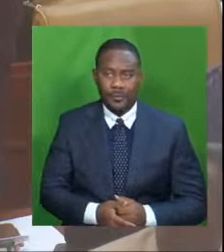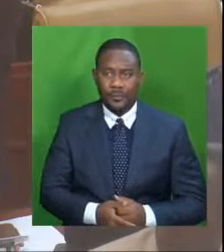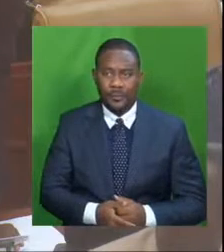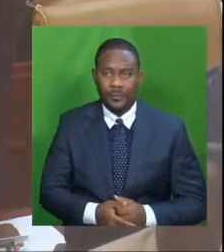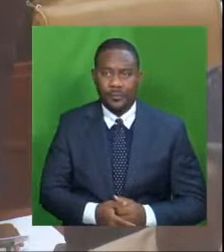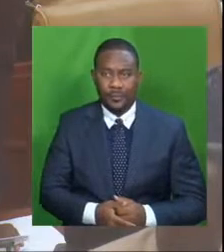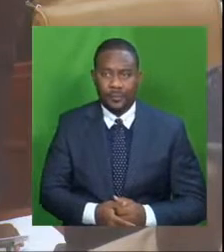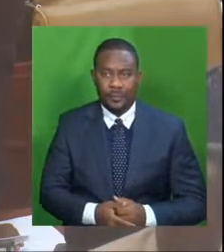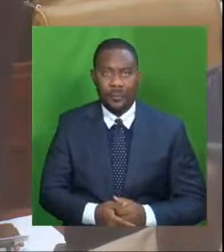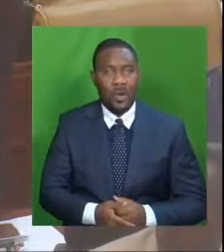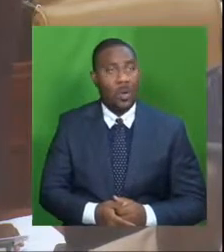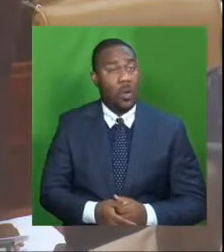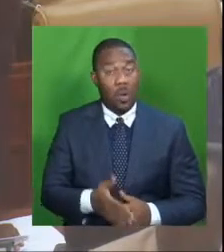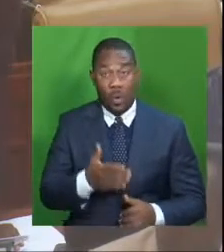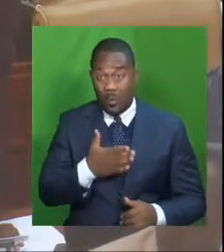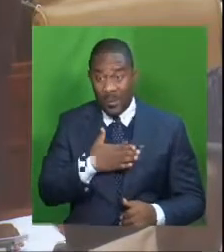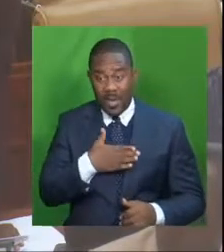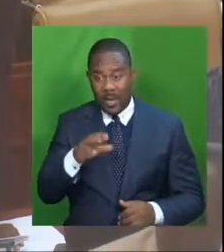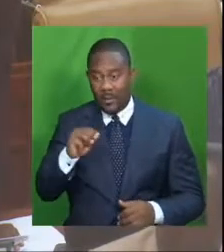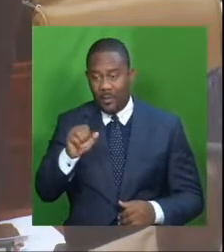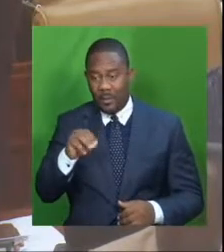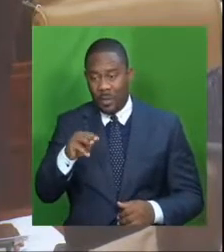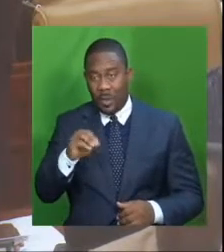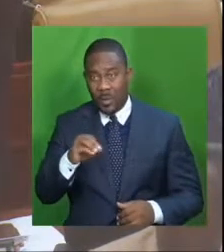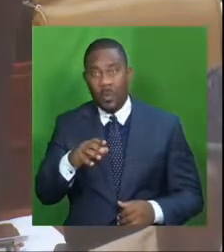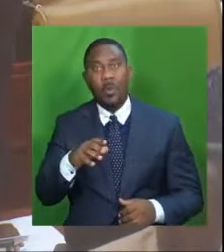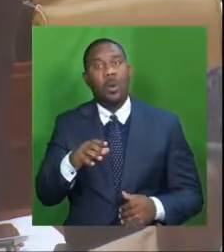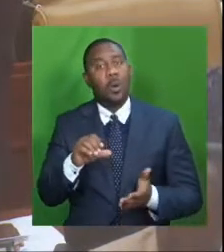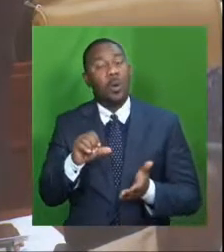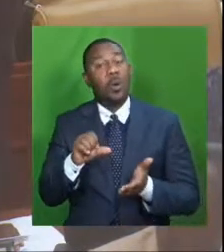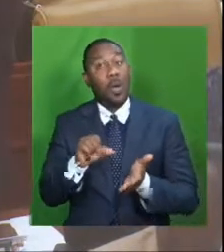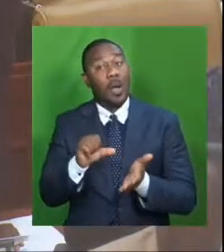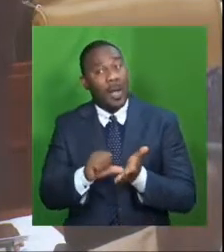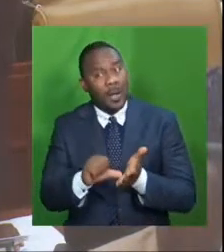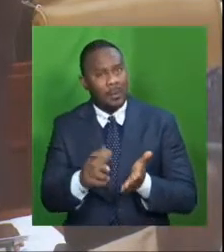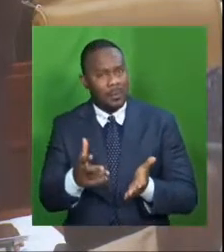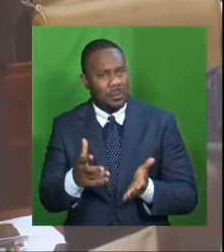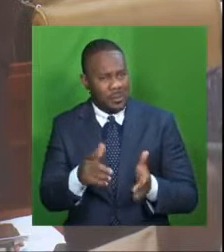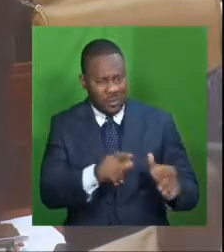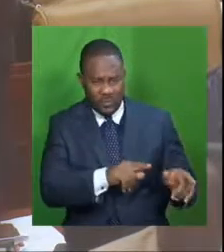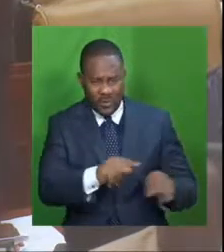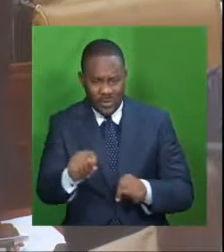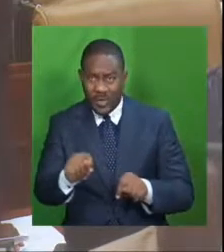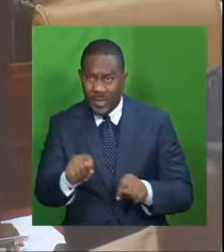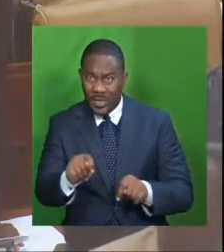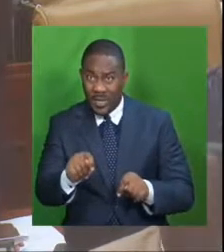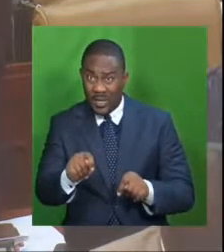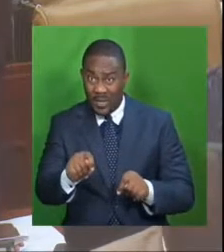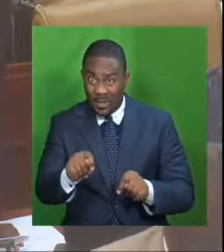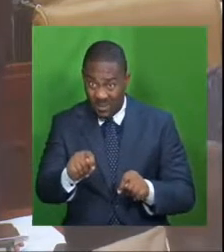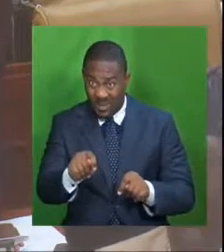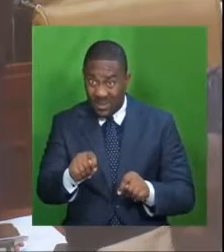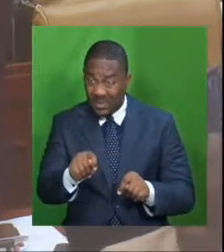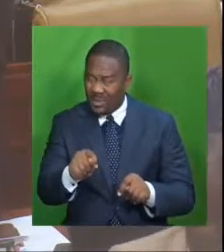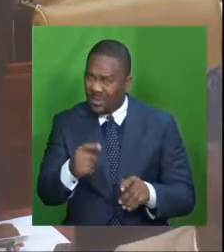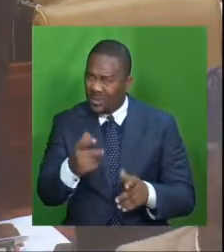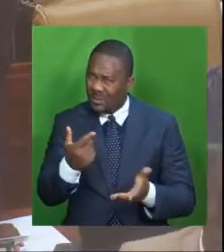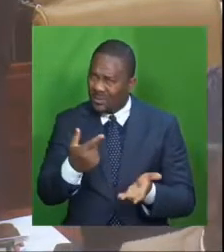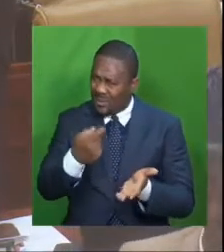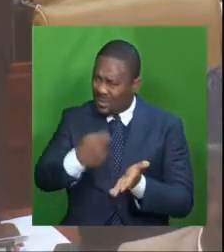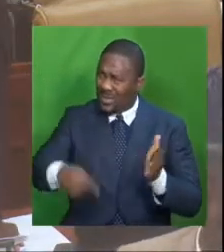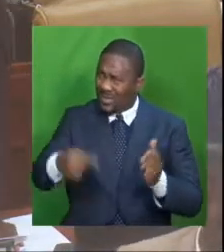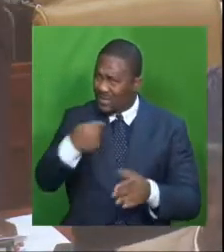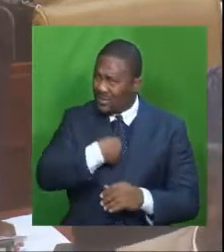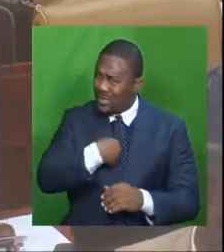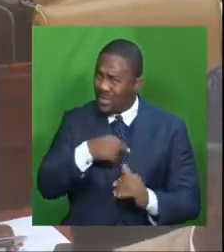my own mobile money account. Mr. Speaker, they are saying that they are going to tax me. Mr. Speaker, my concern